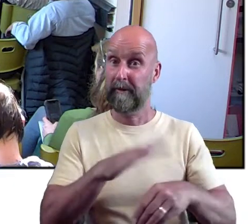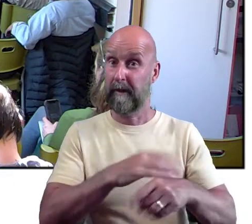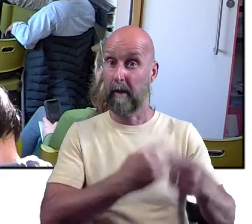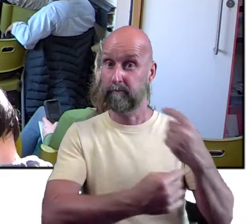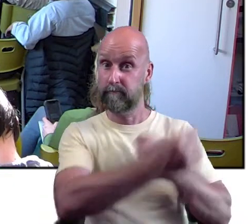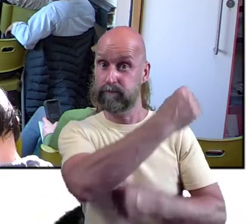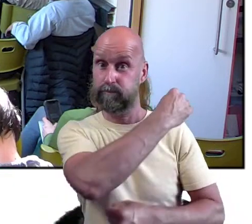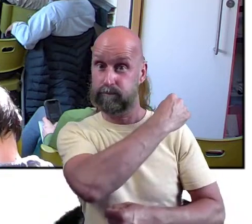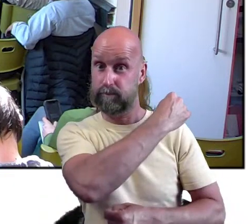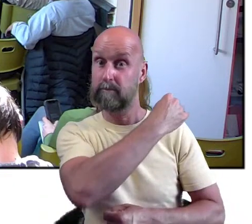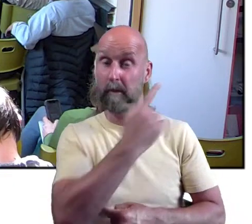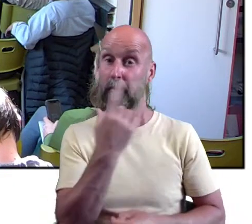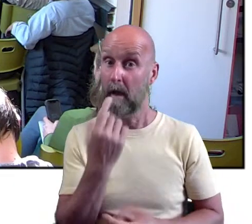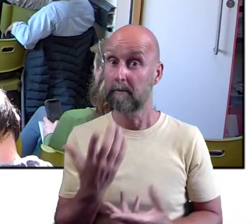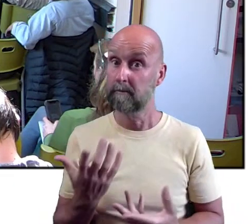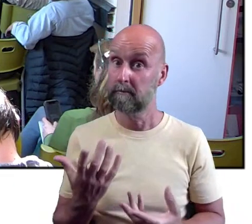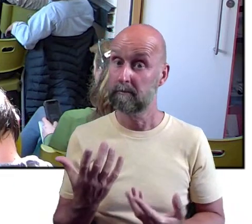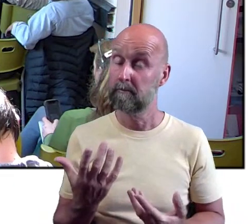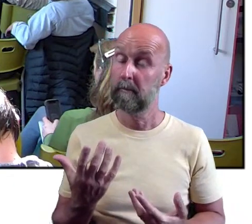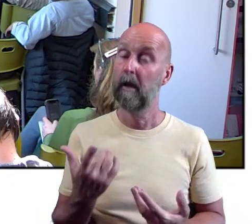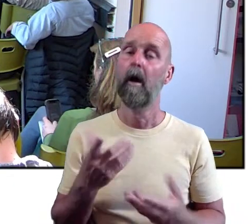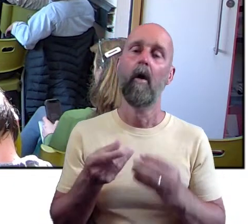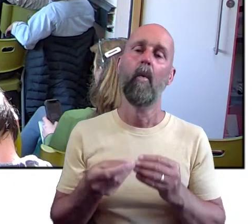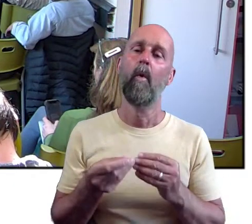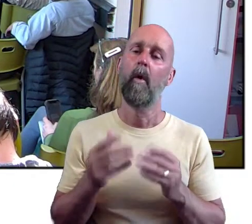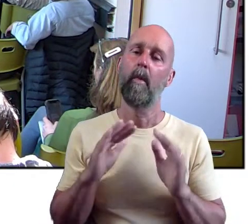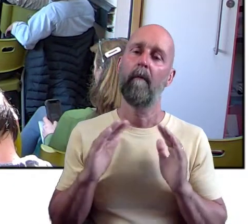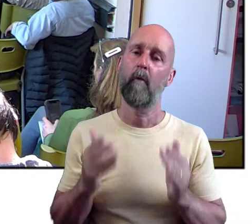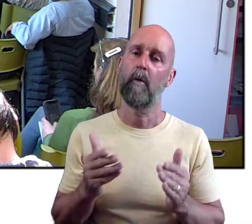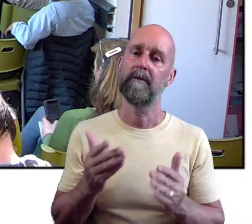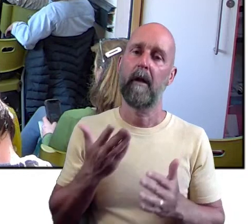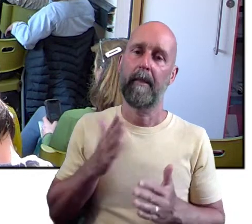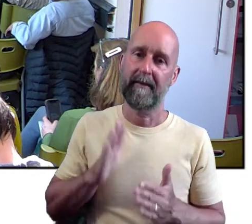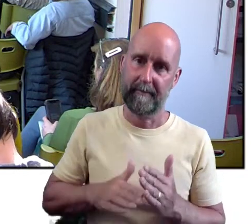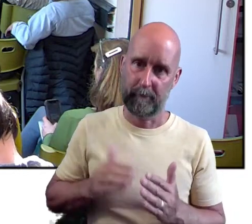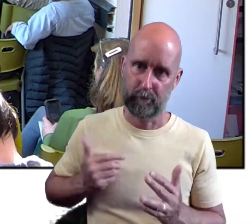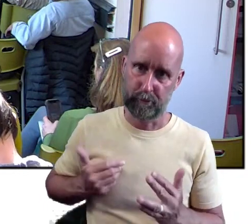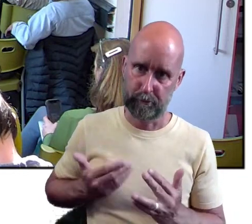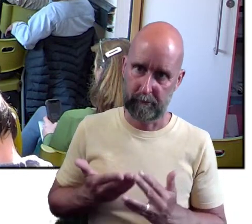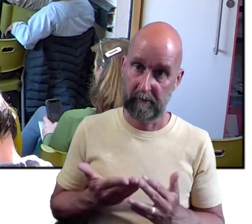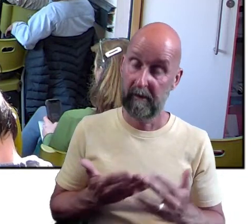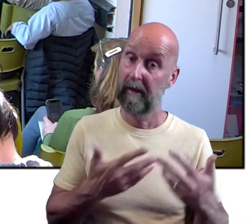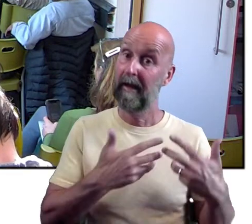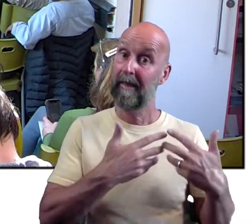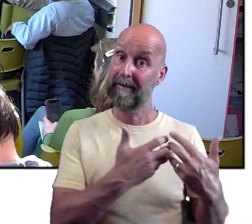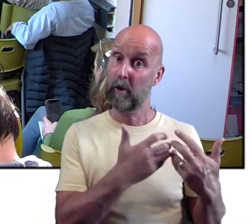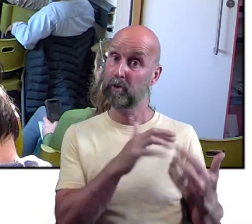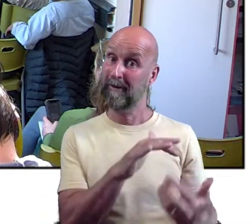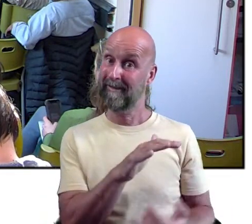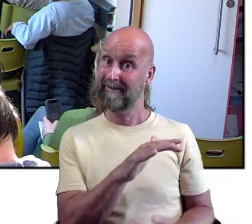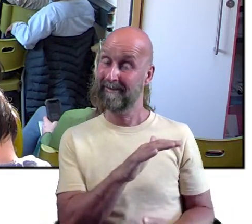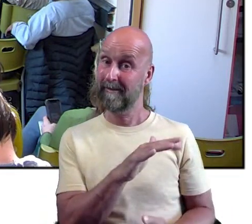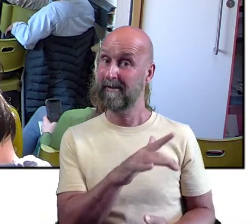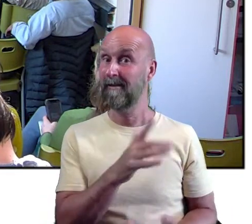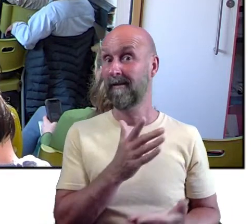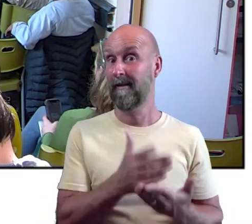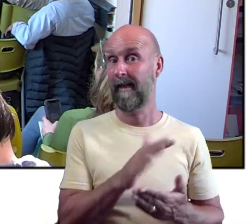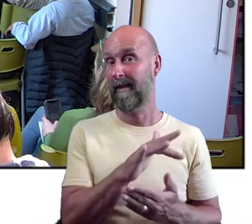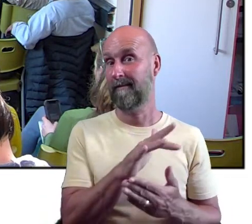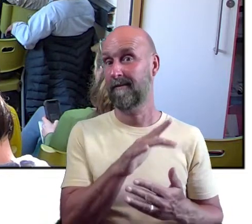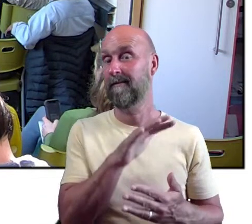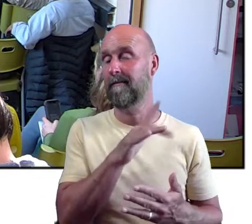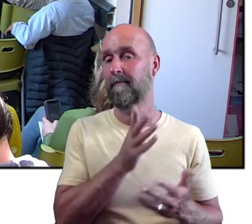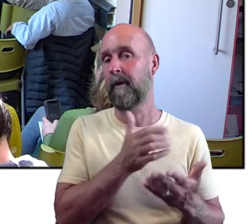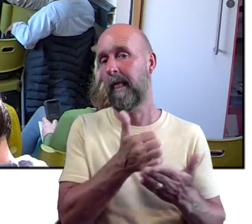So I think it's always worth just focusing on the experience, and then the technology can be like an amelioration of that experience.